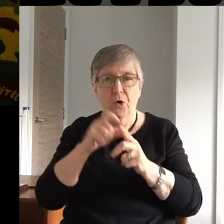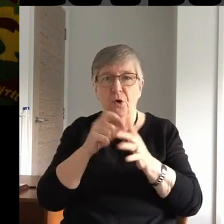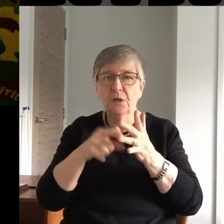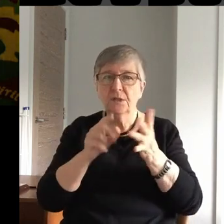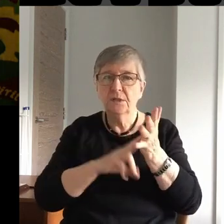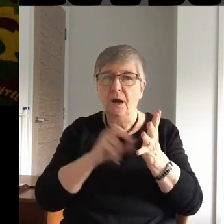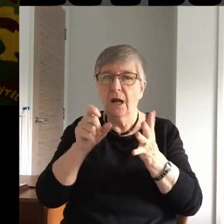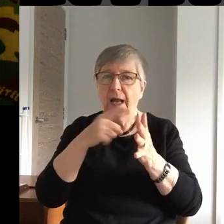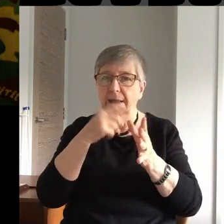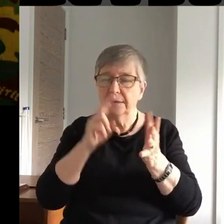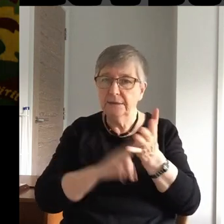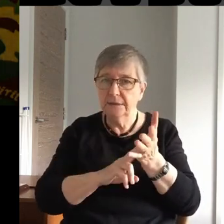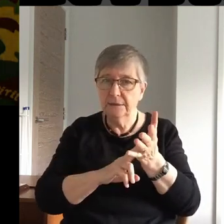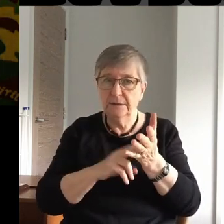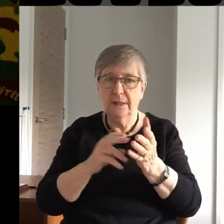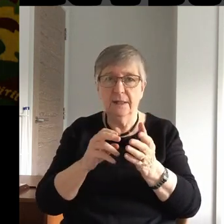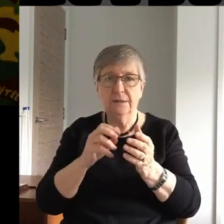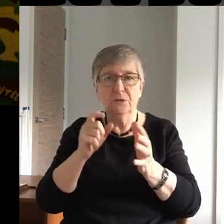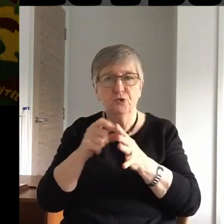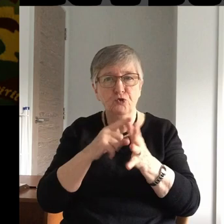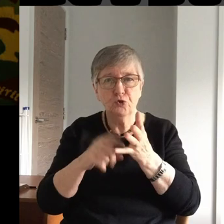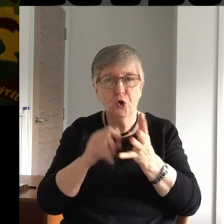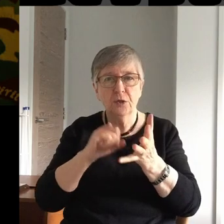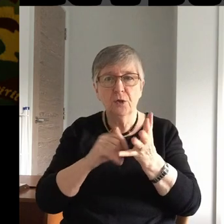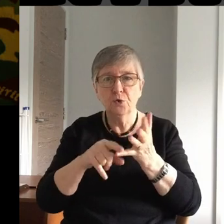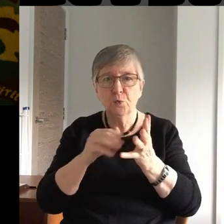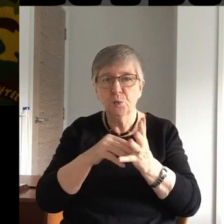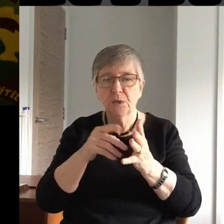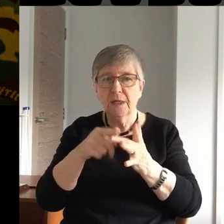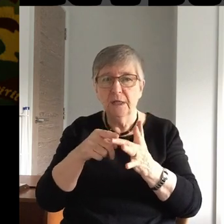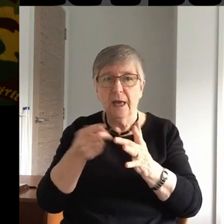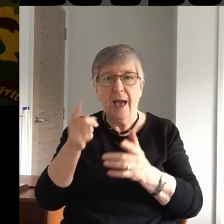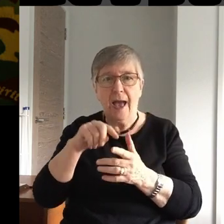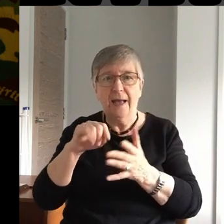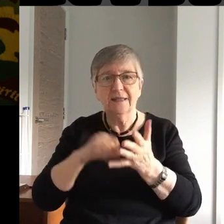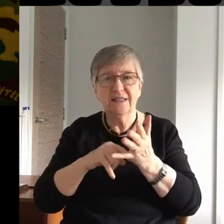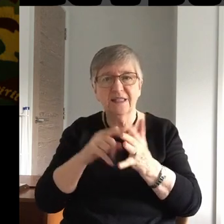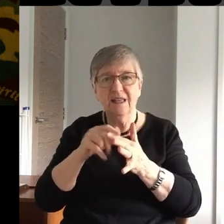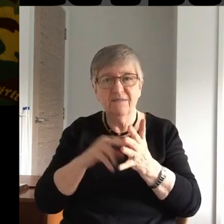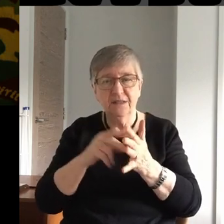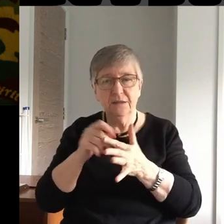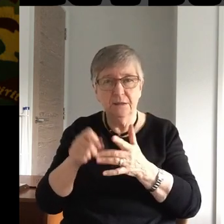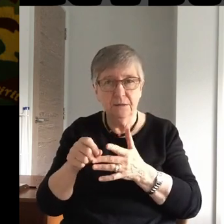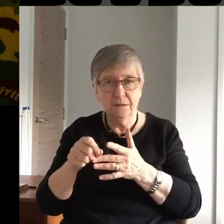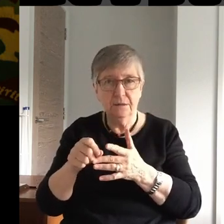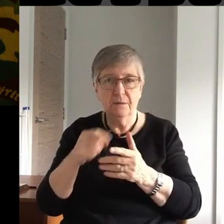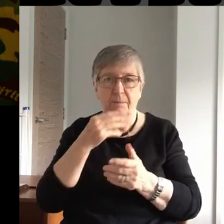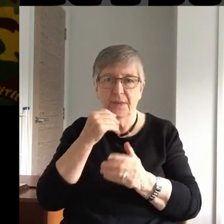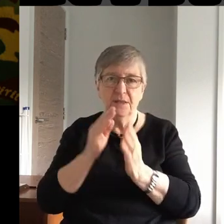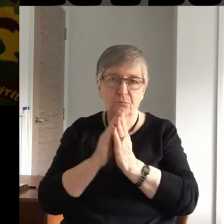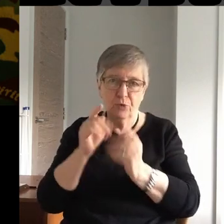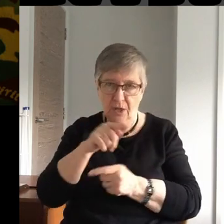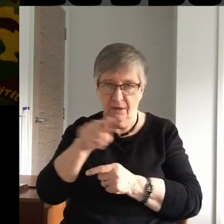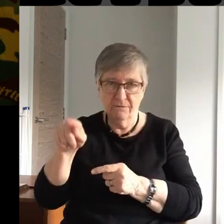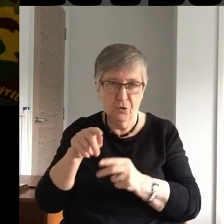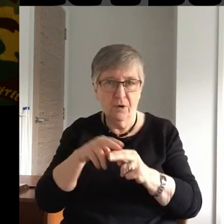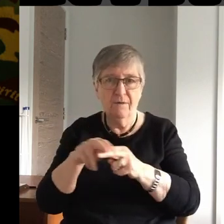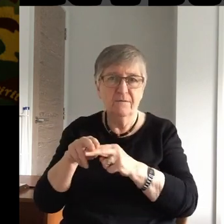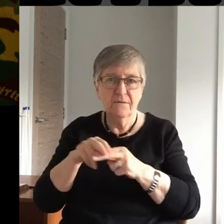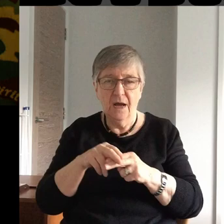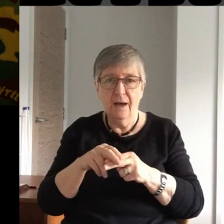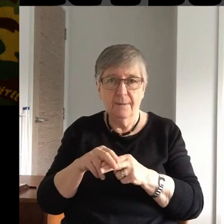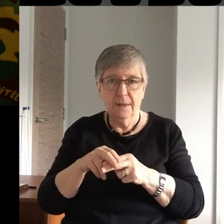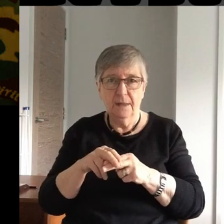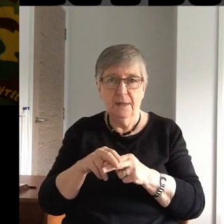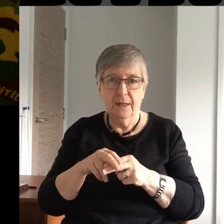family, Suzanne and Stephen and their families, to your prayers. And those of you who are part